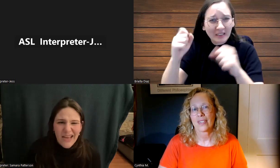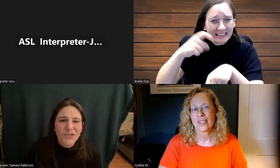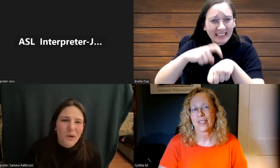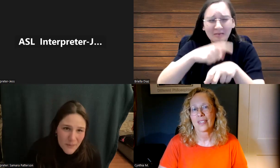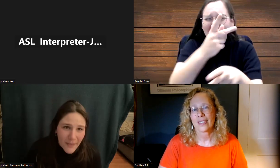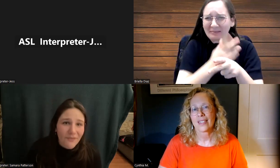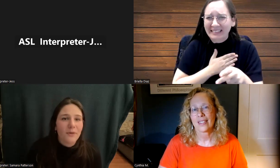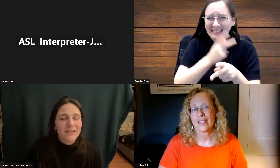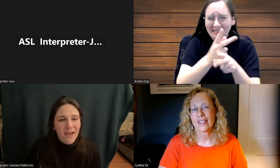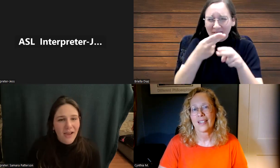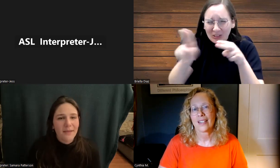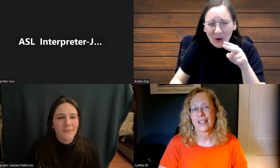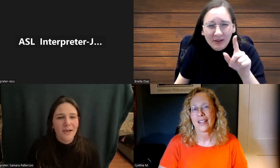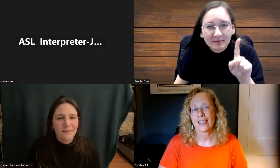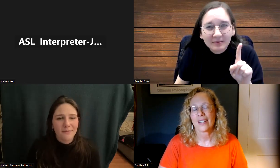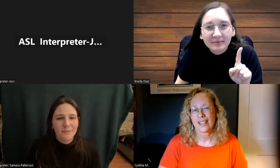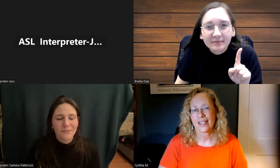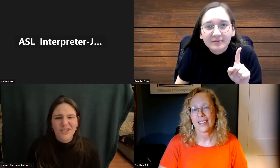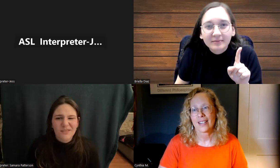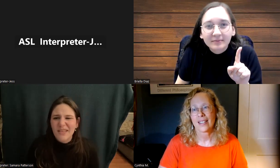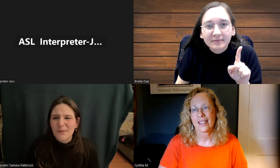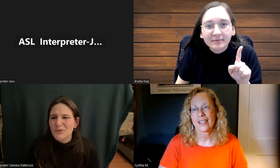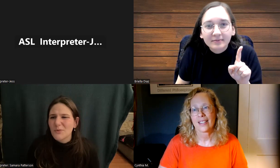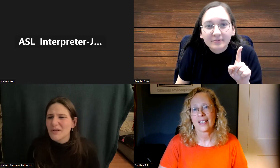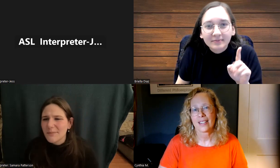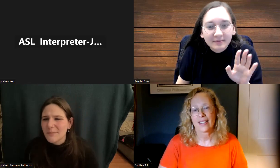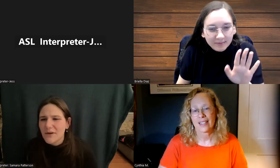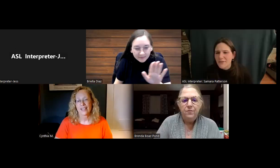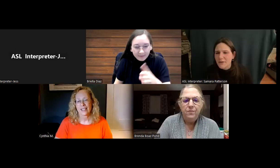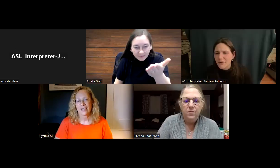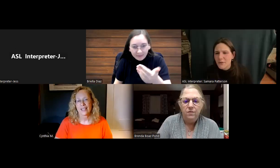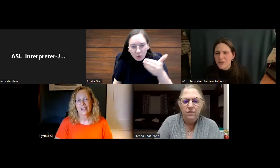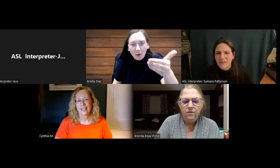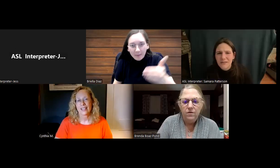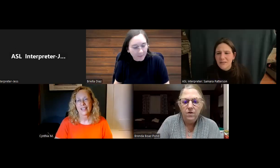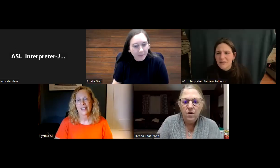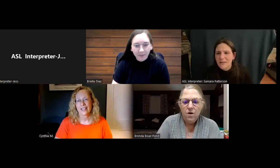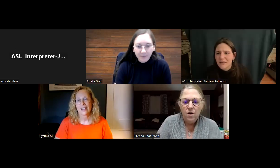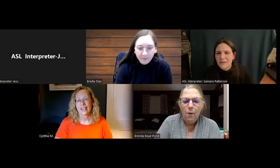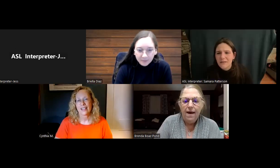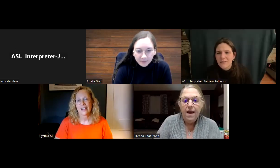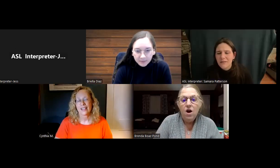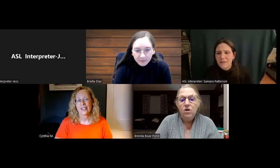Yeah, I just want to respect everyone's time. To keep it short, I'm sorry, you have another question?